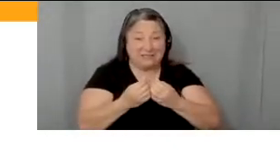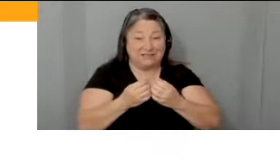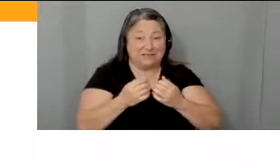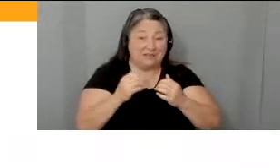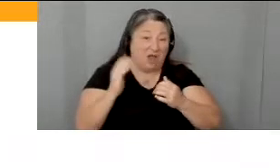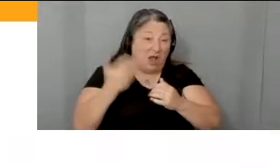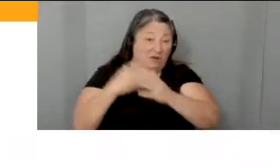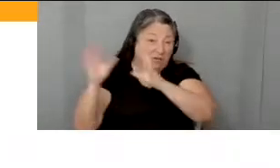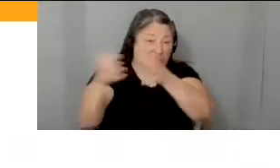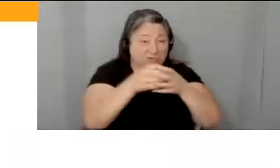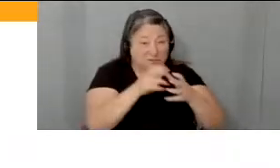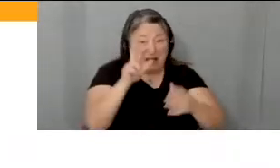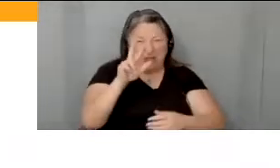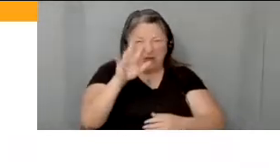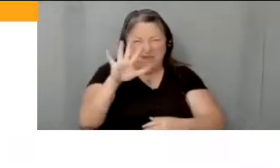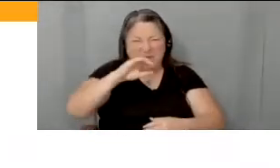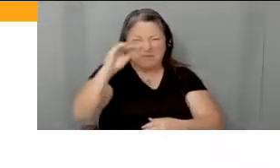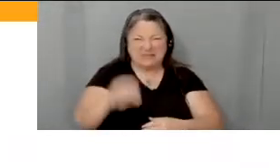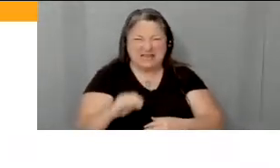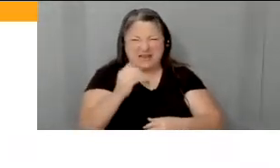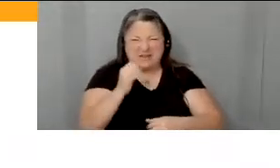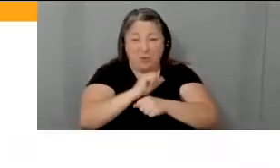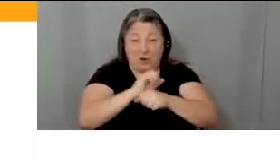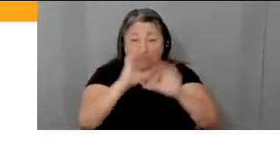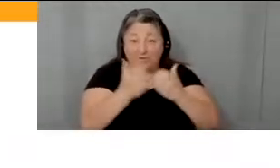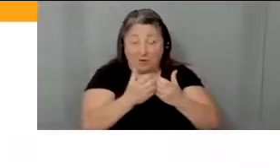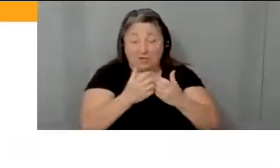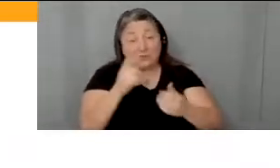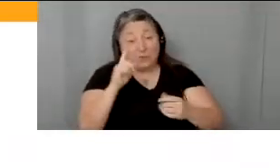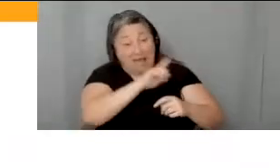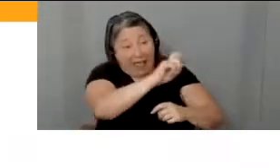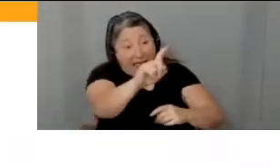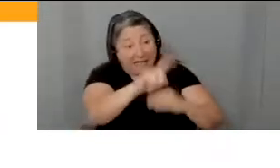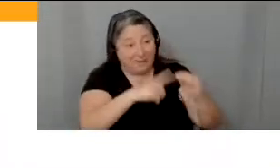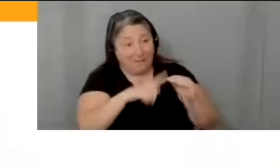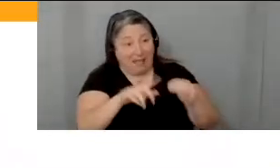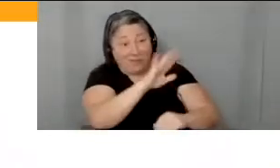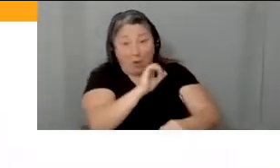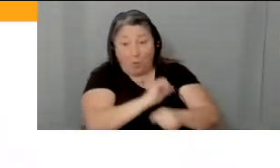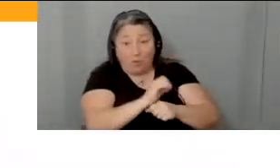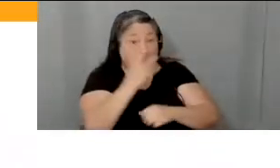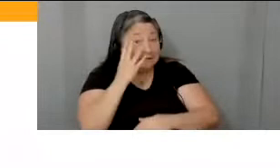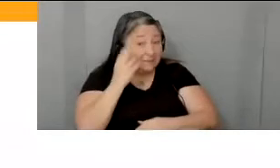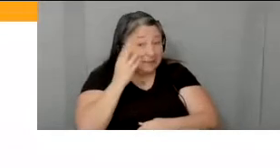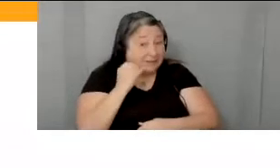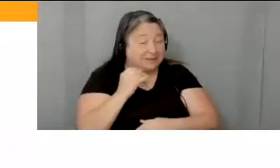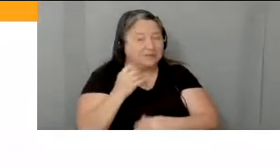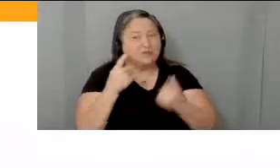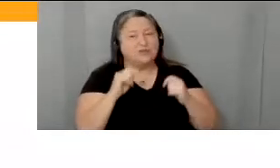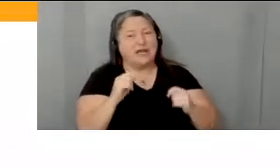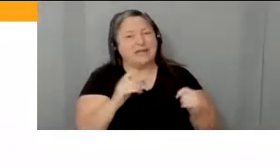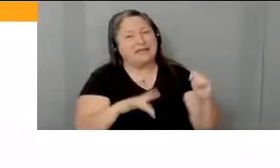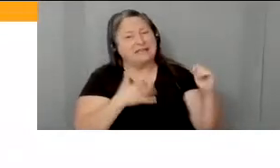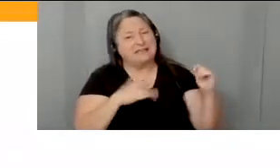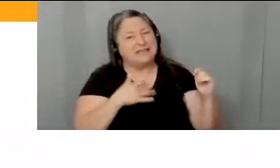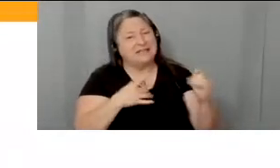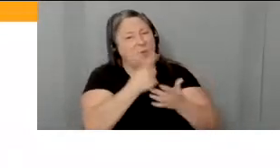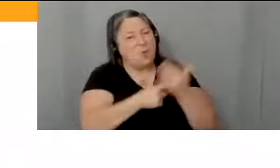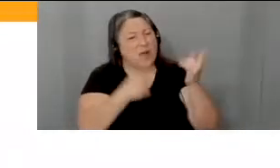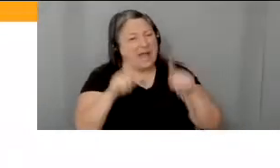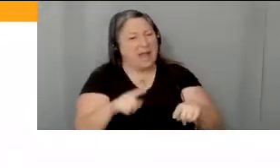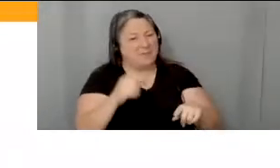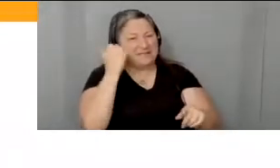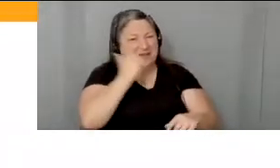about 35% of the workforce, about their work experience. So trying to get a sense of what happens in the